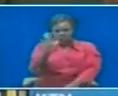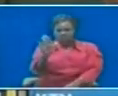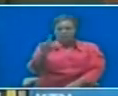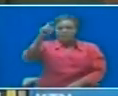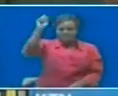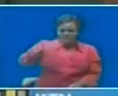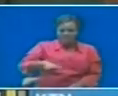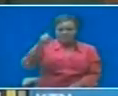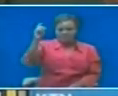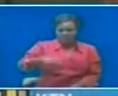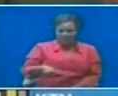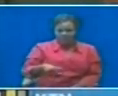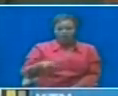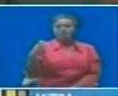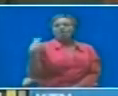shall,